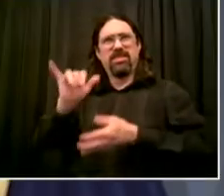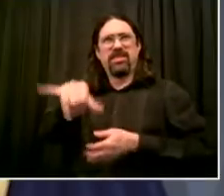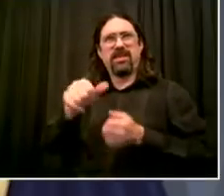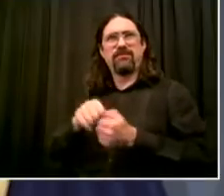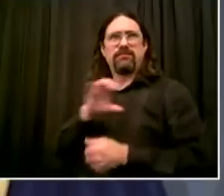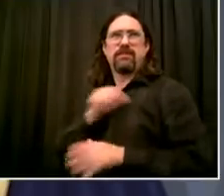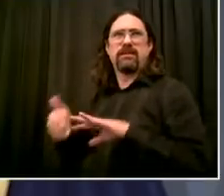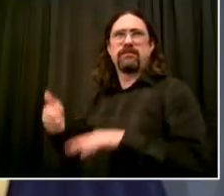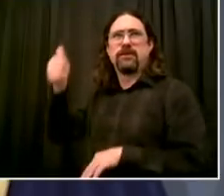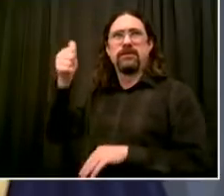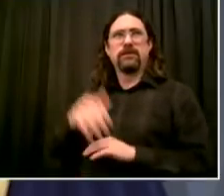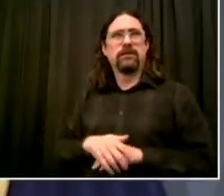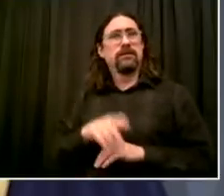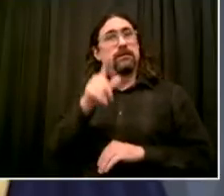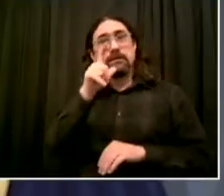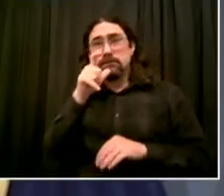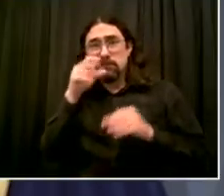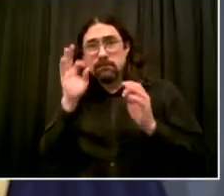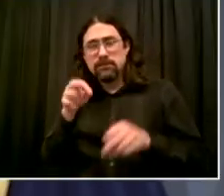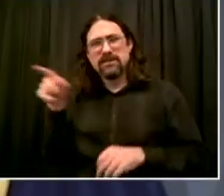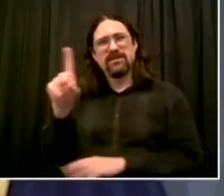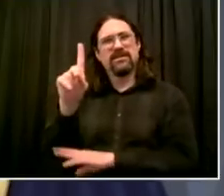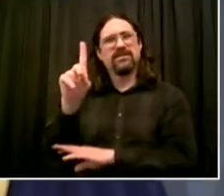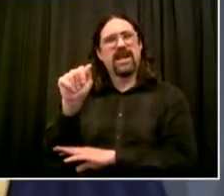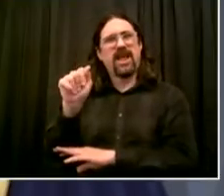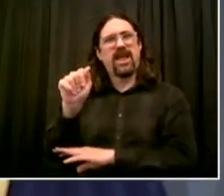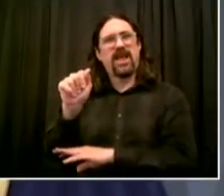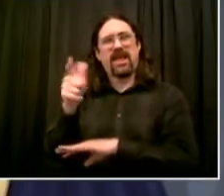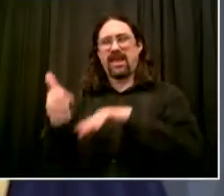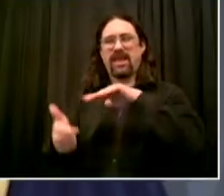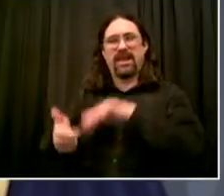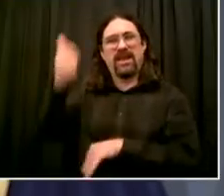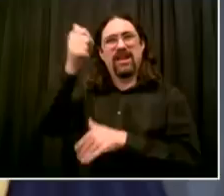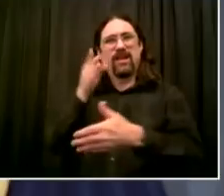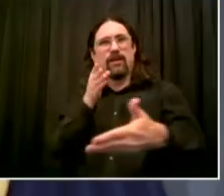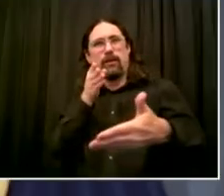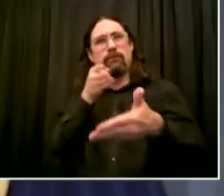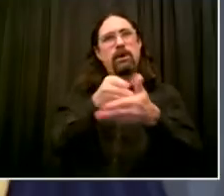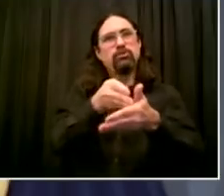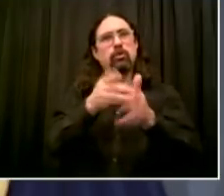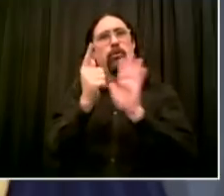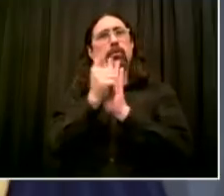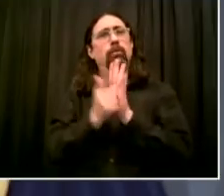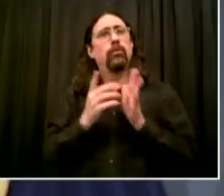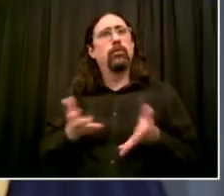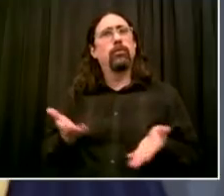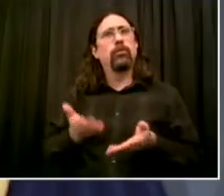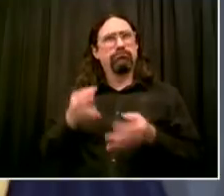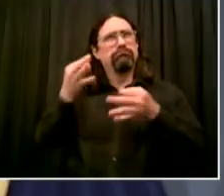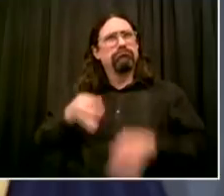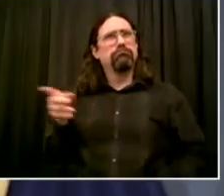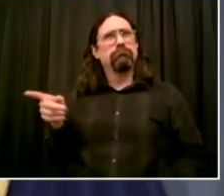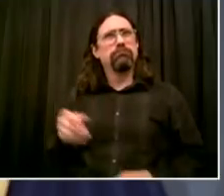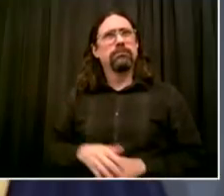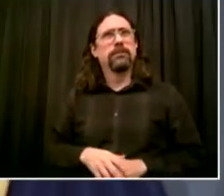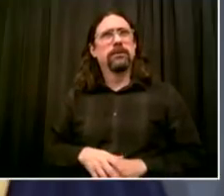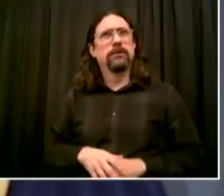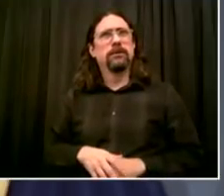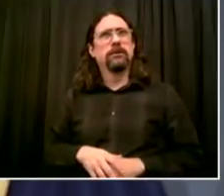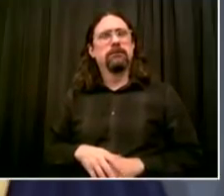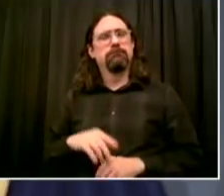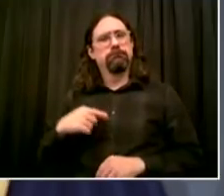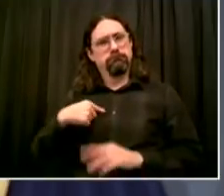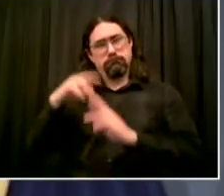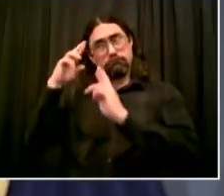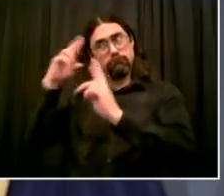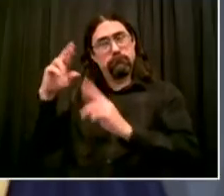to be accountability for everyone, and I respect that our justice system is going to work and treat everyone equally. So that's the decision the DA made.